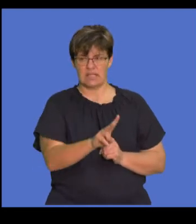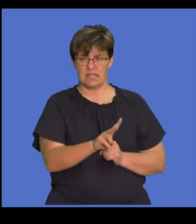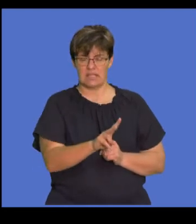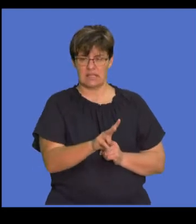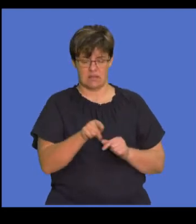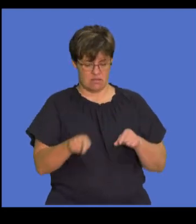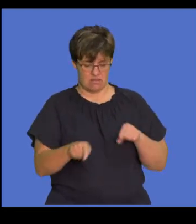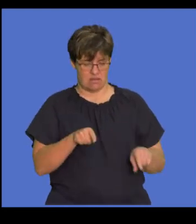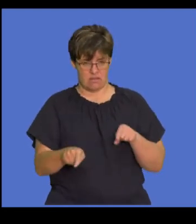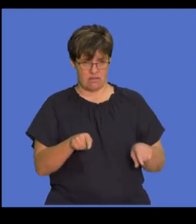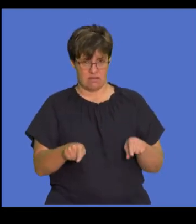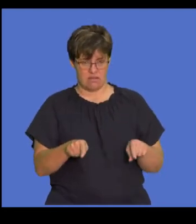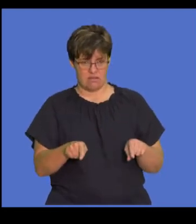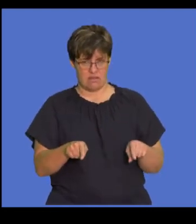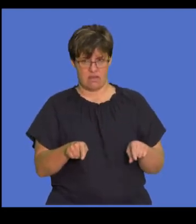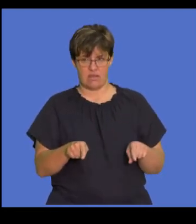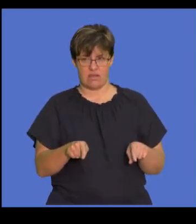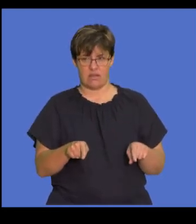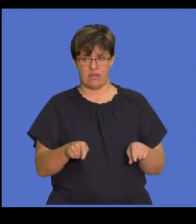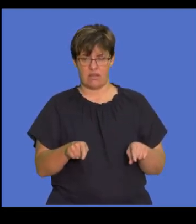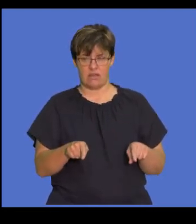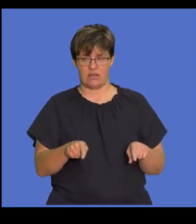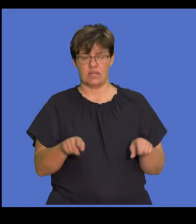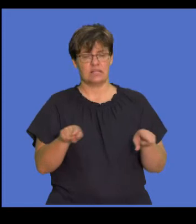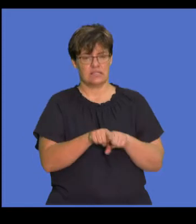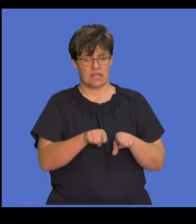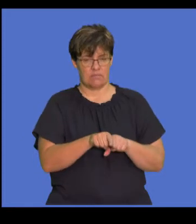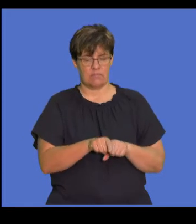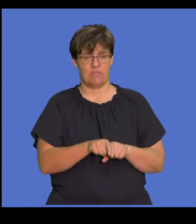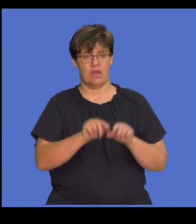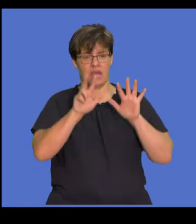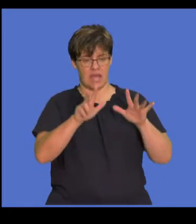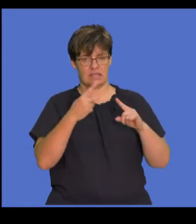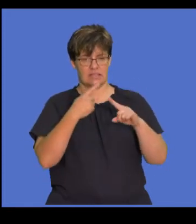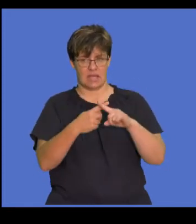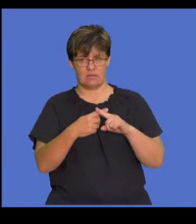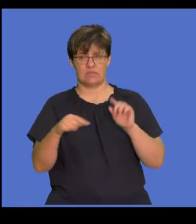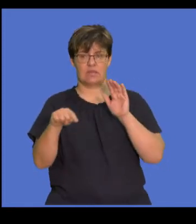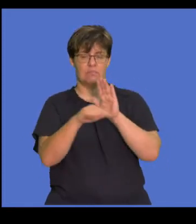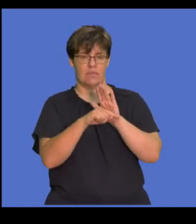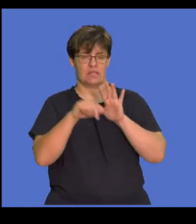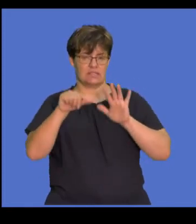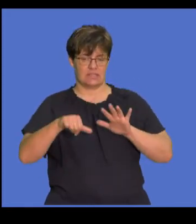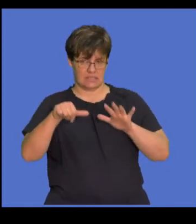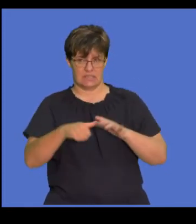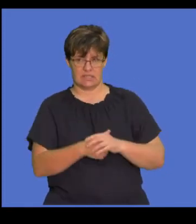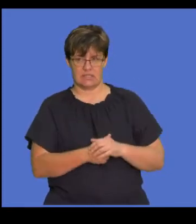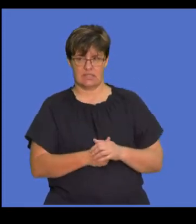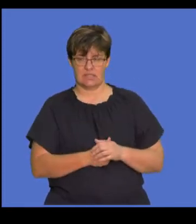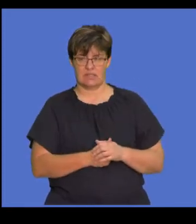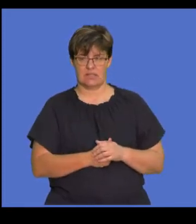is. But as you can see, on my denominator there, so this will be the same as 8 multiplied by